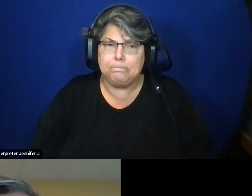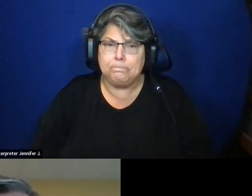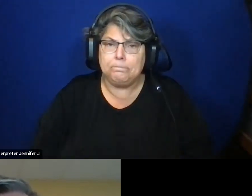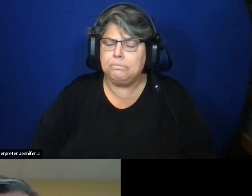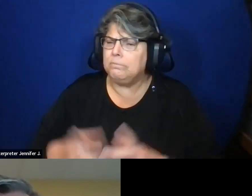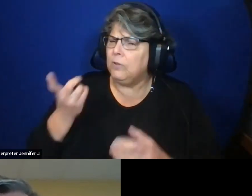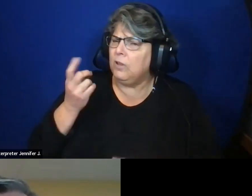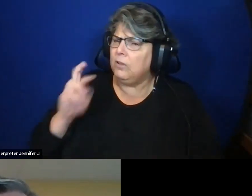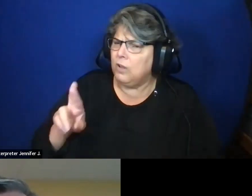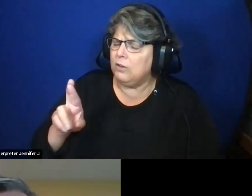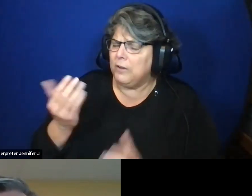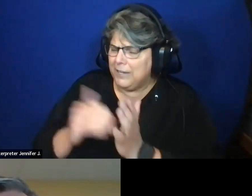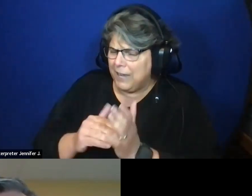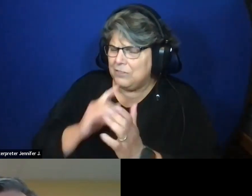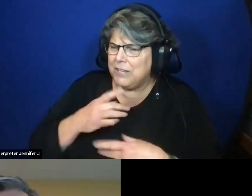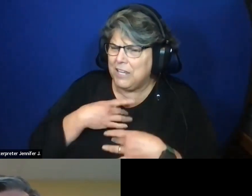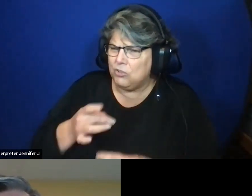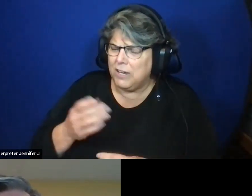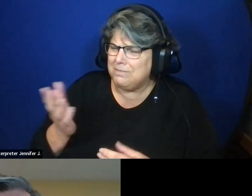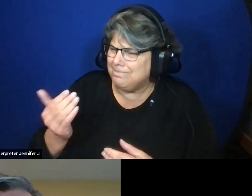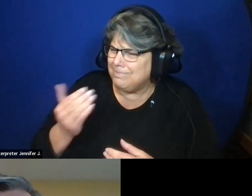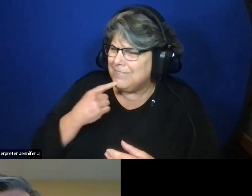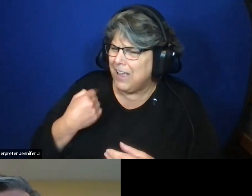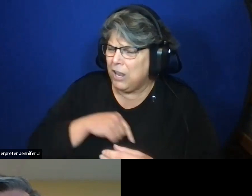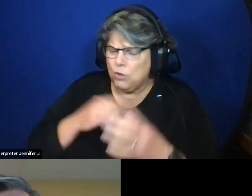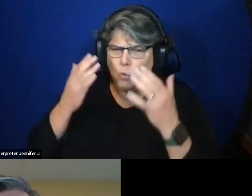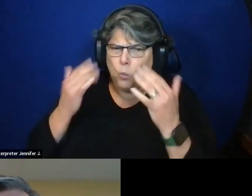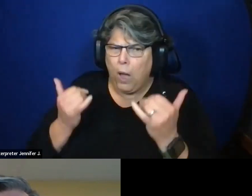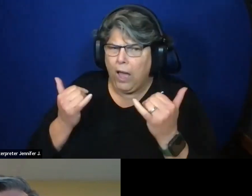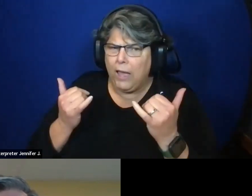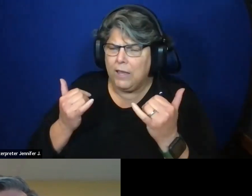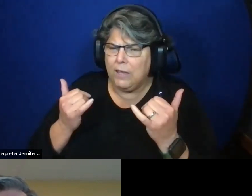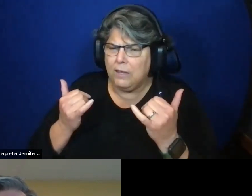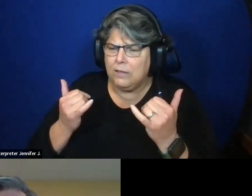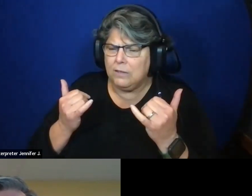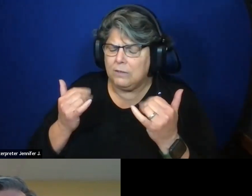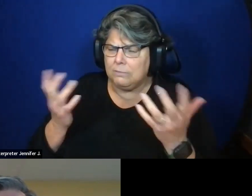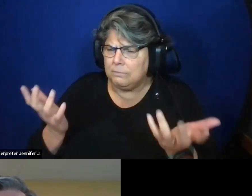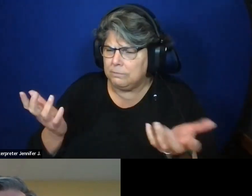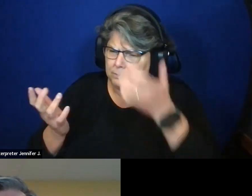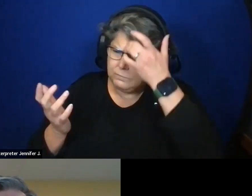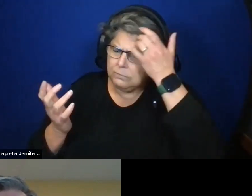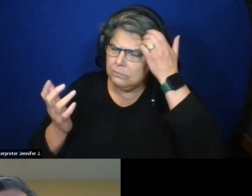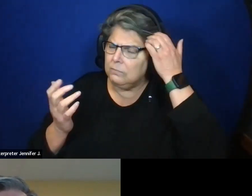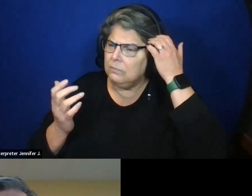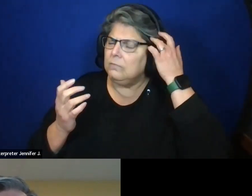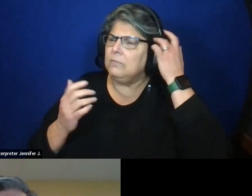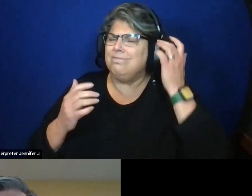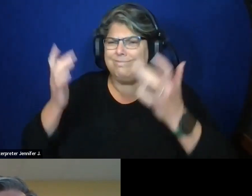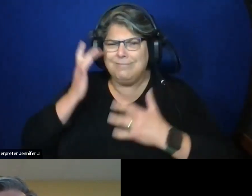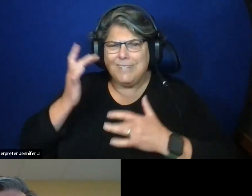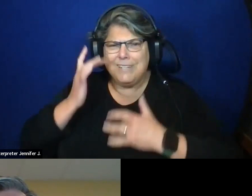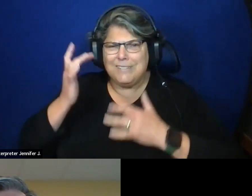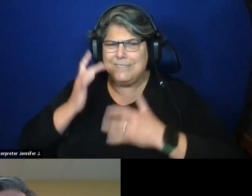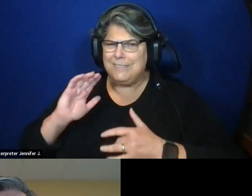Dr. Gann, it's really interesting. Can you give us some idea why it's so the respiratory the illnesses are